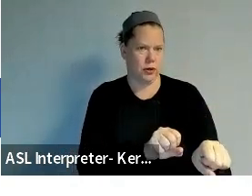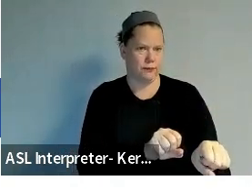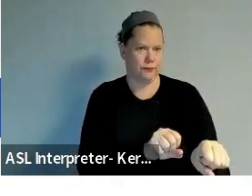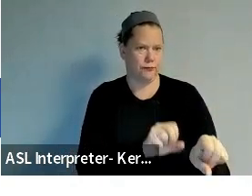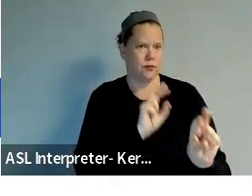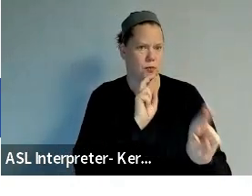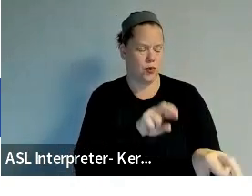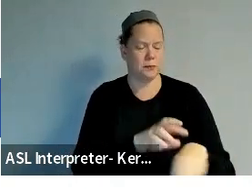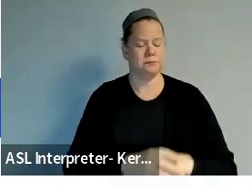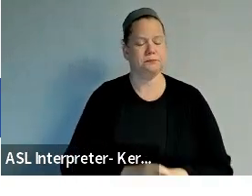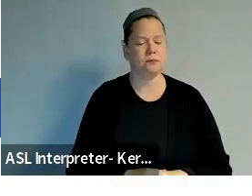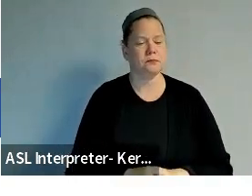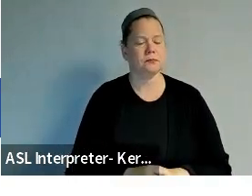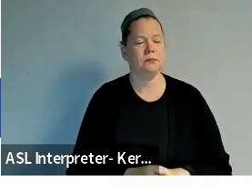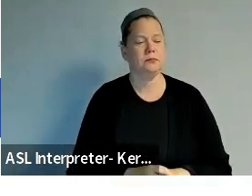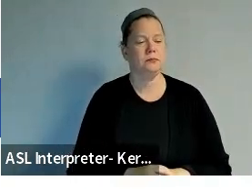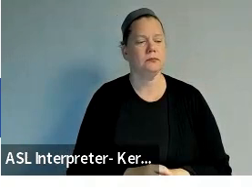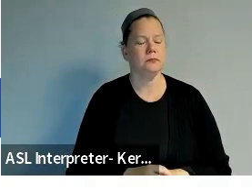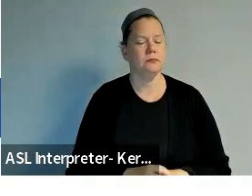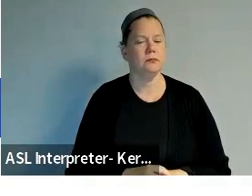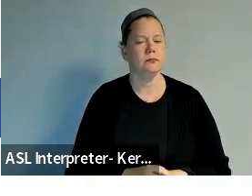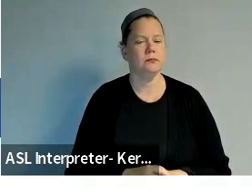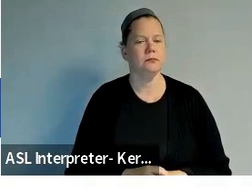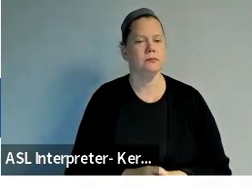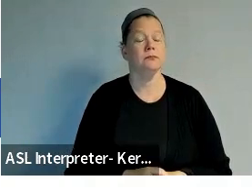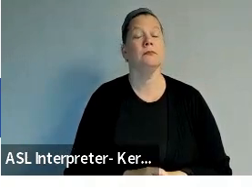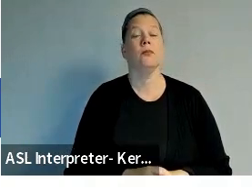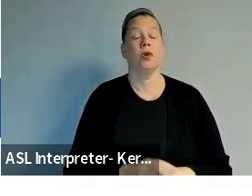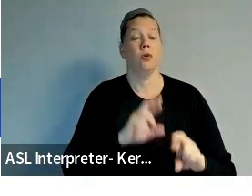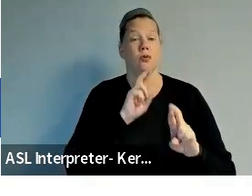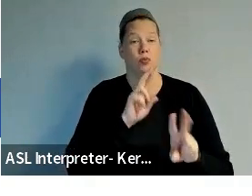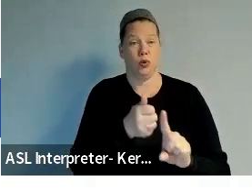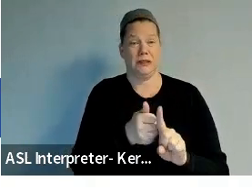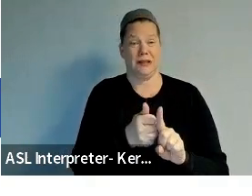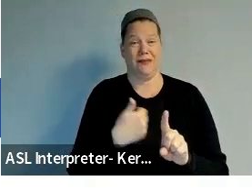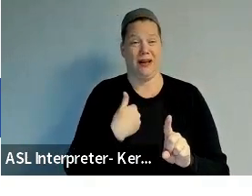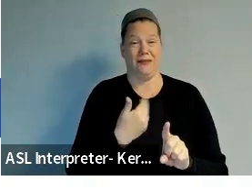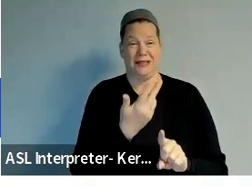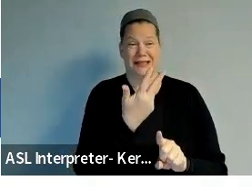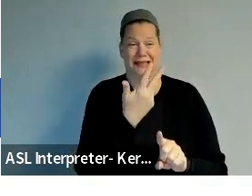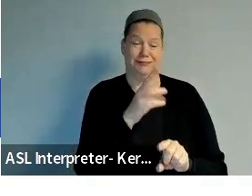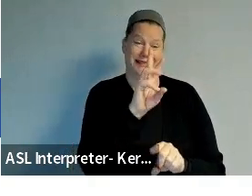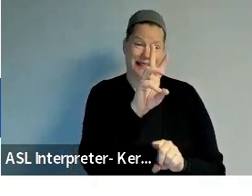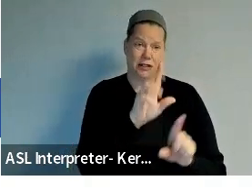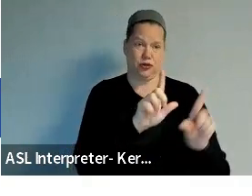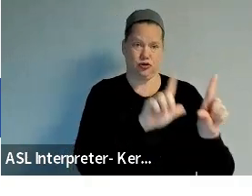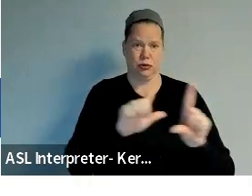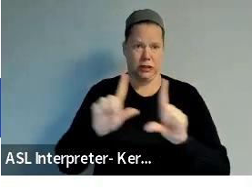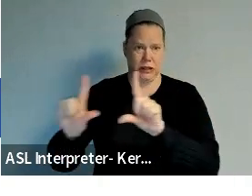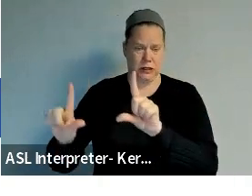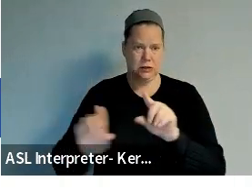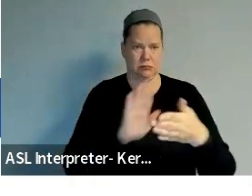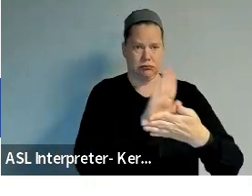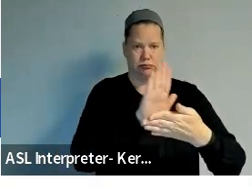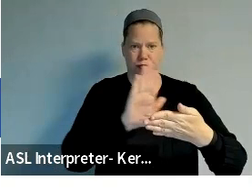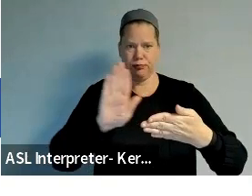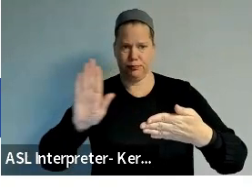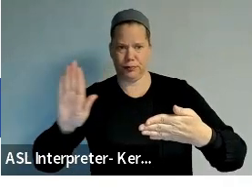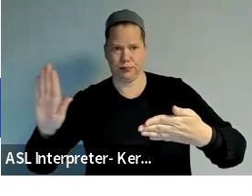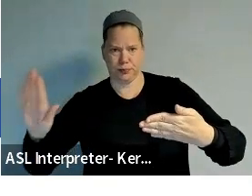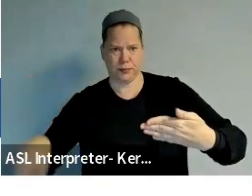The report consists of 6 screens: the Restraint Basic Information